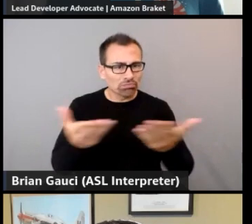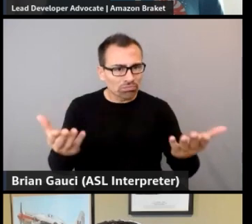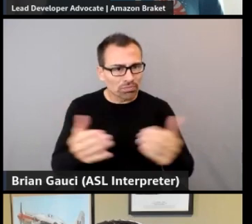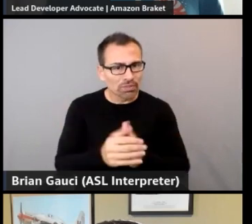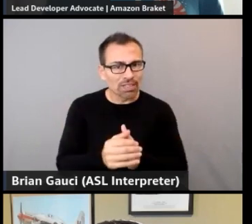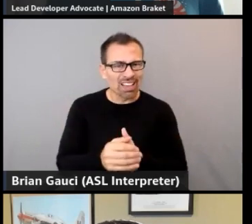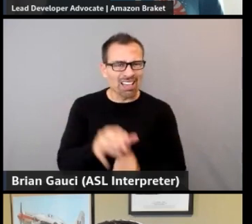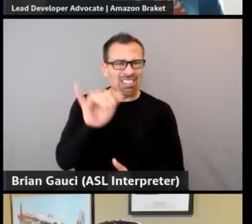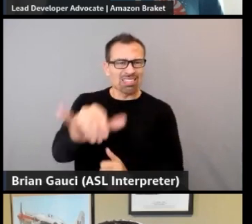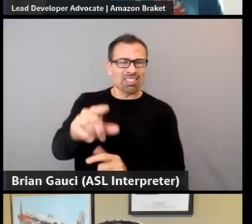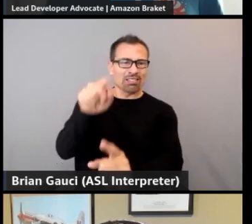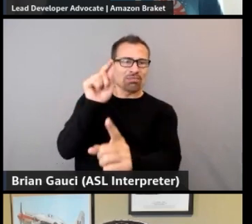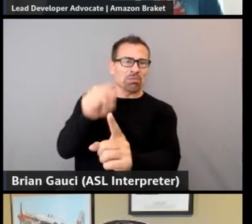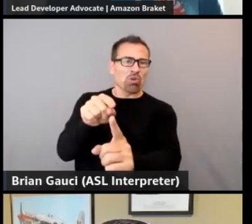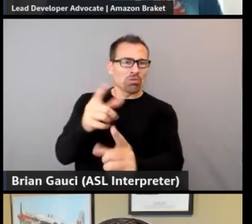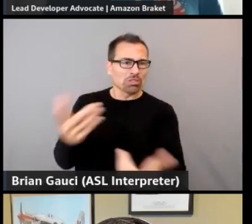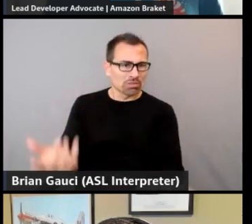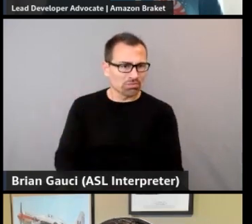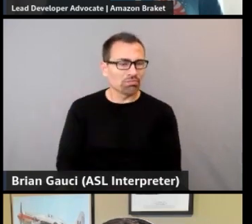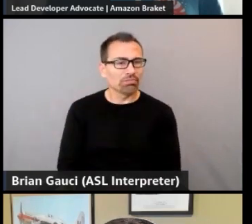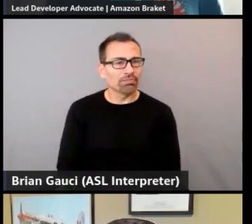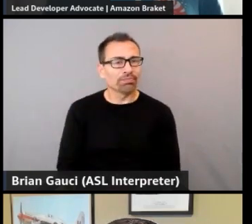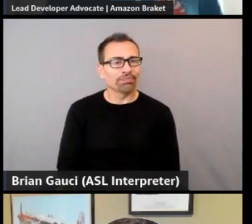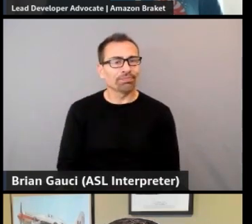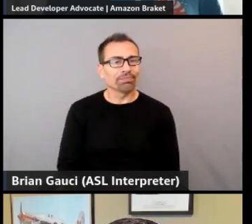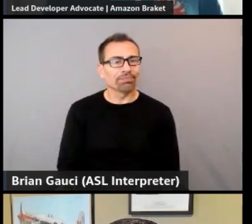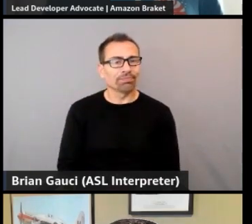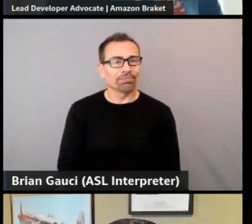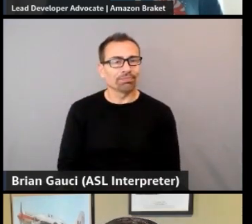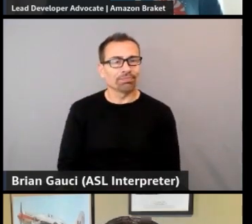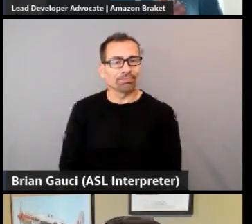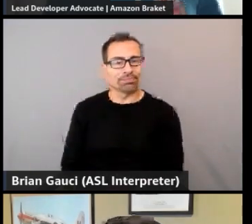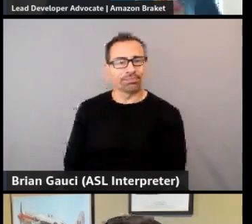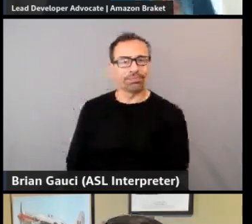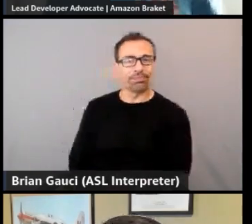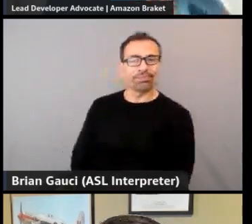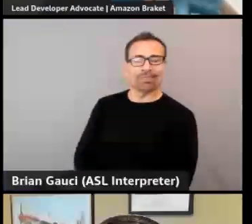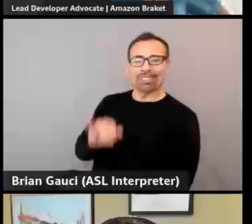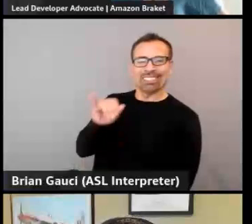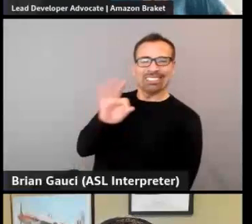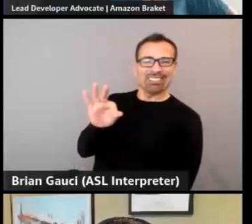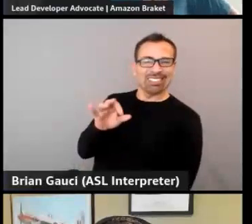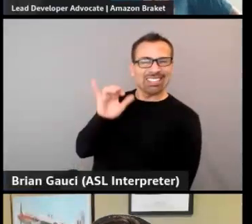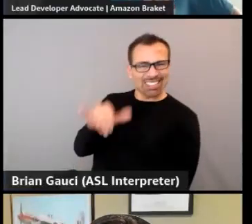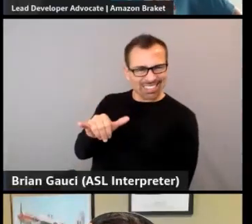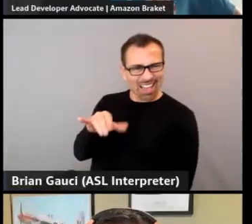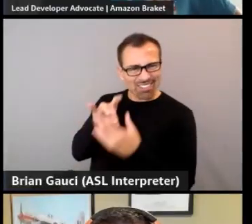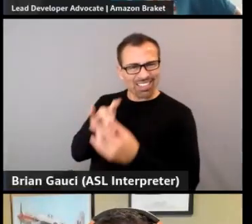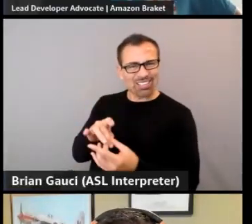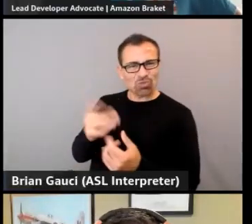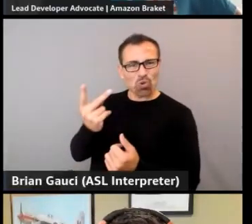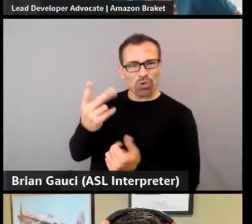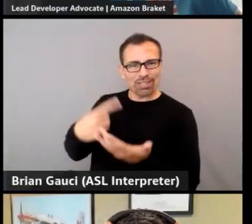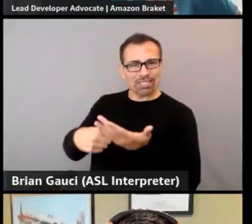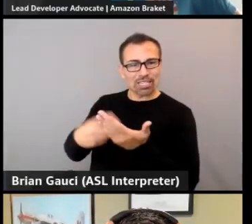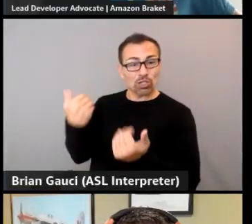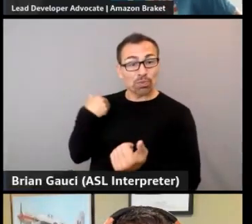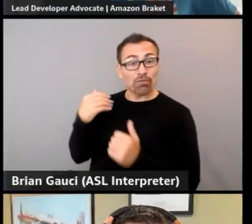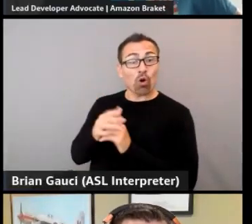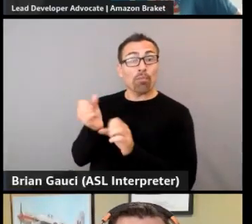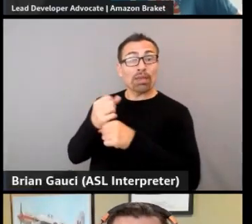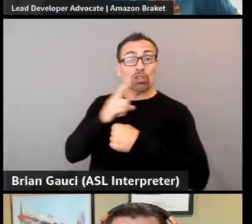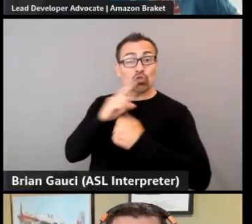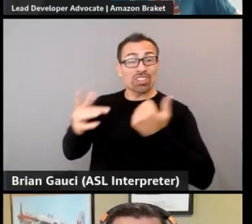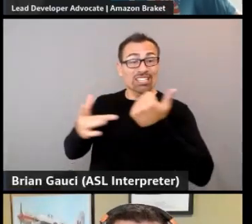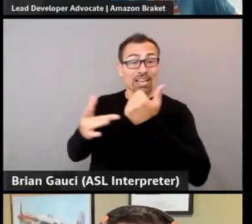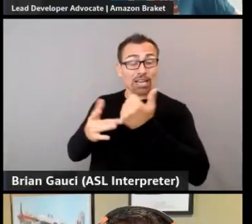That's the main purpose, the main goal, I would say. Well, that goes back to what me and Jordan were talking about earlier, is about democratizing the technology and